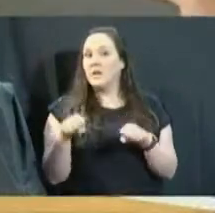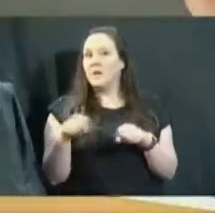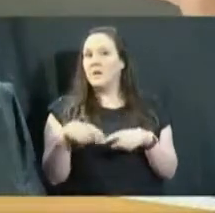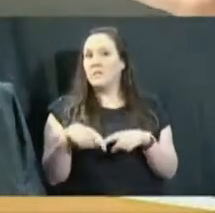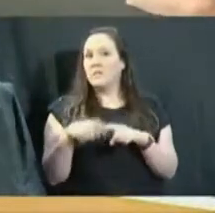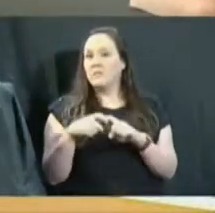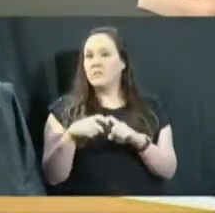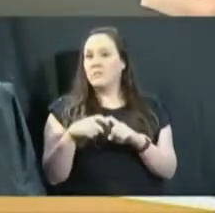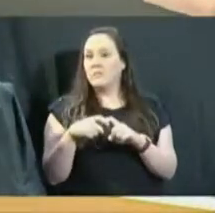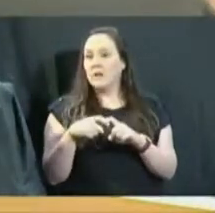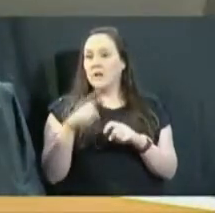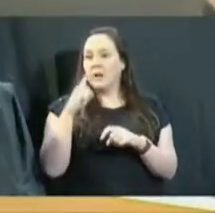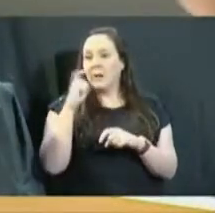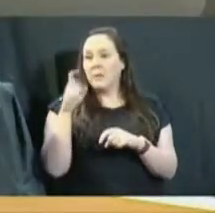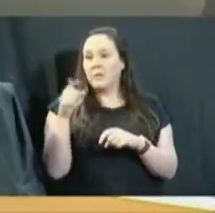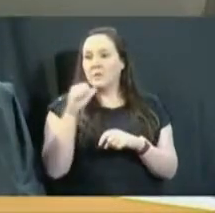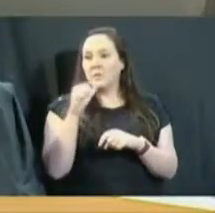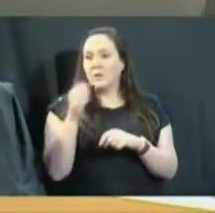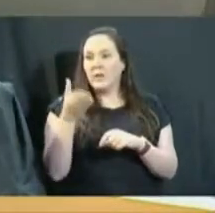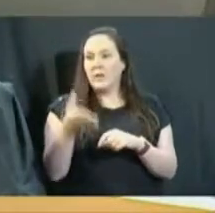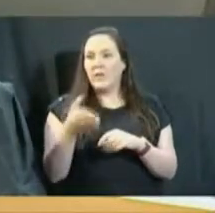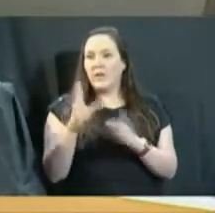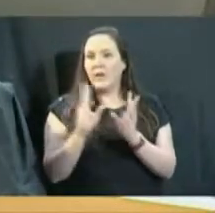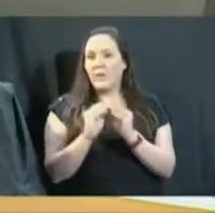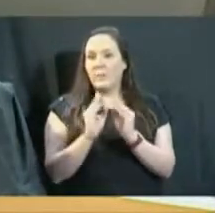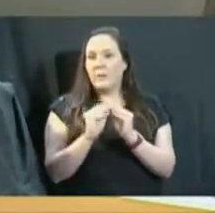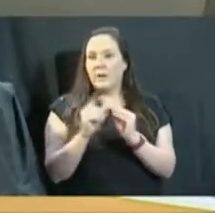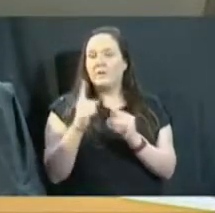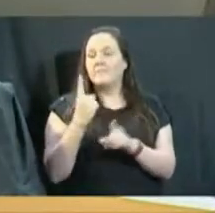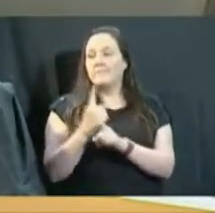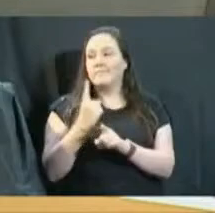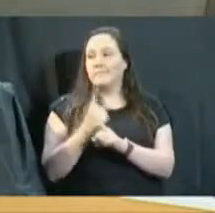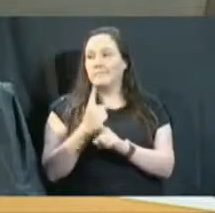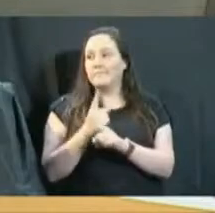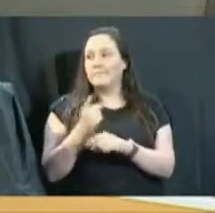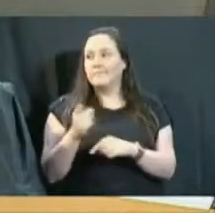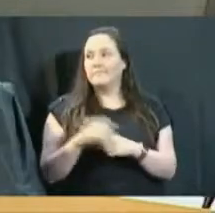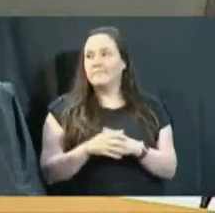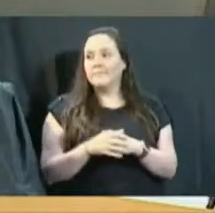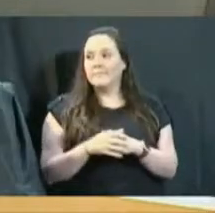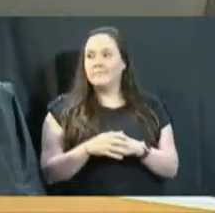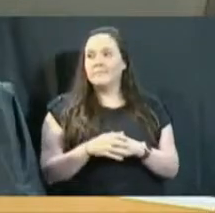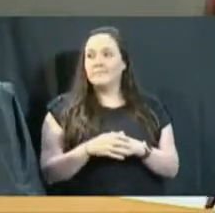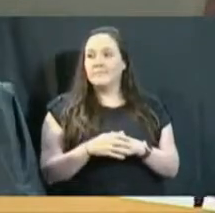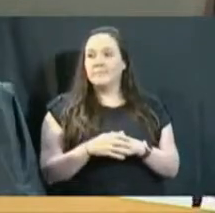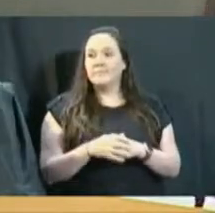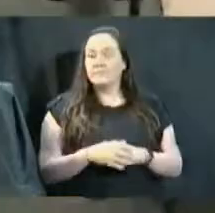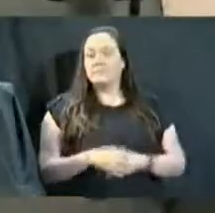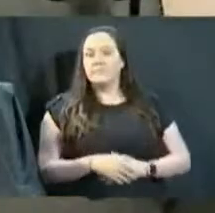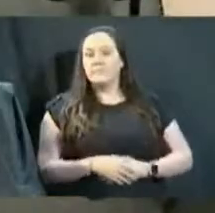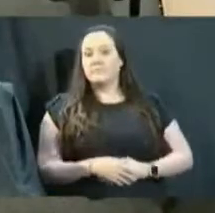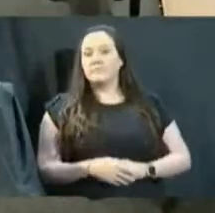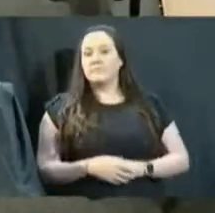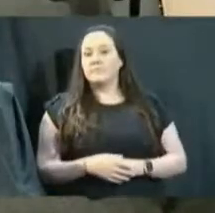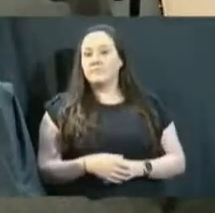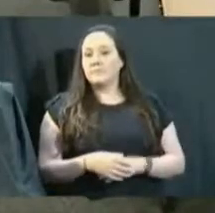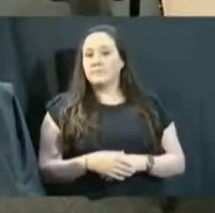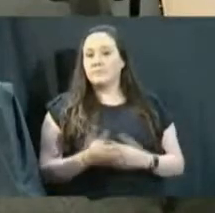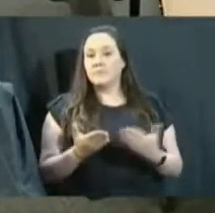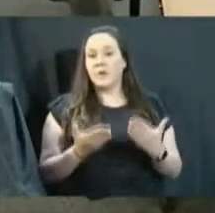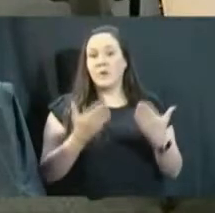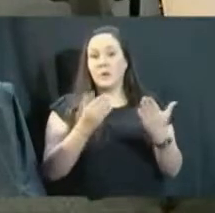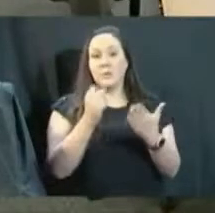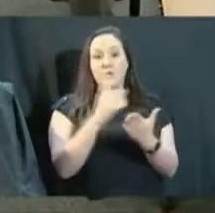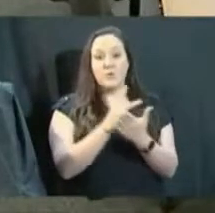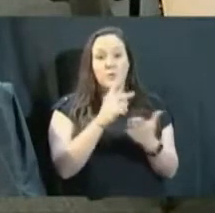you were not present at the meetings, I don't know that you can you're motion probably to right. Dr. Adams. Good point. Motion to approve